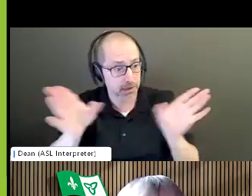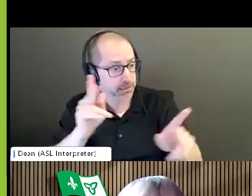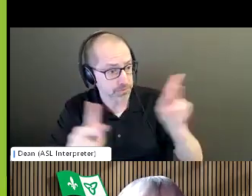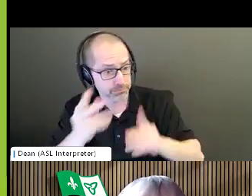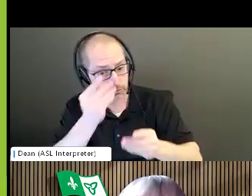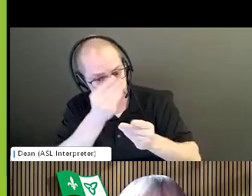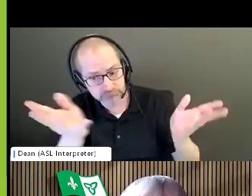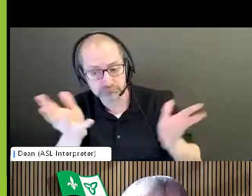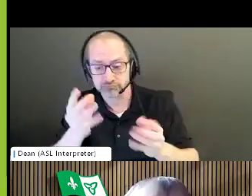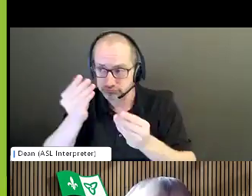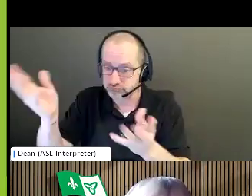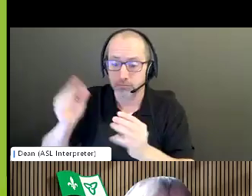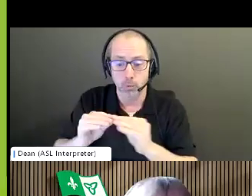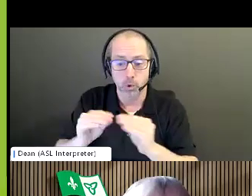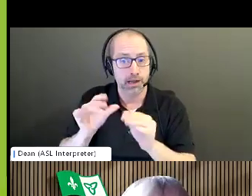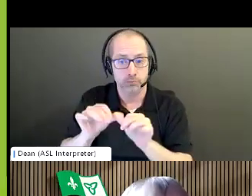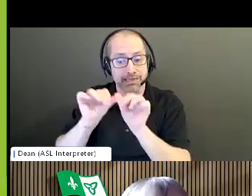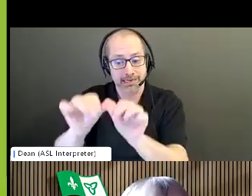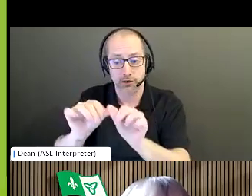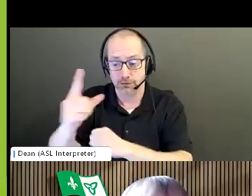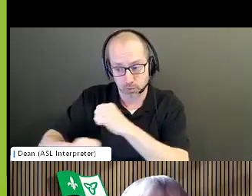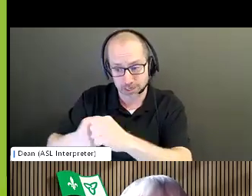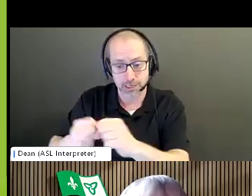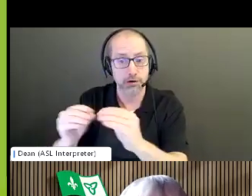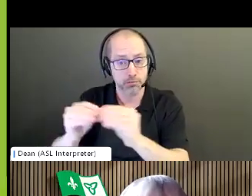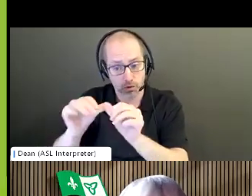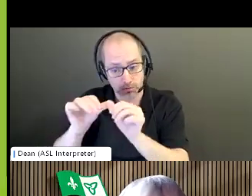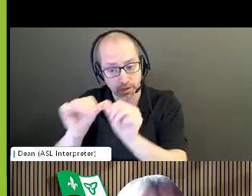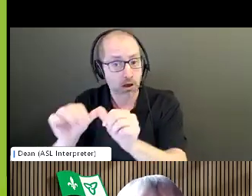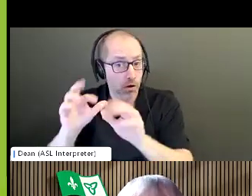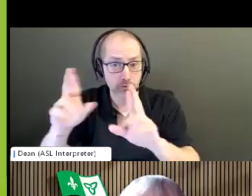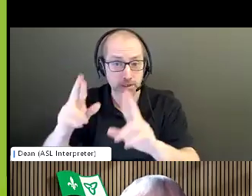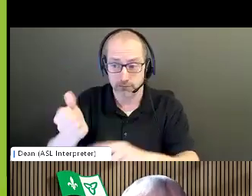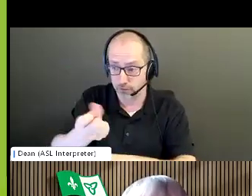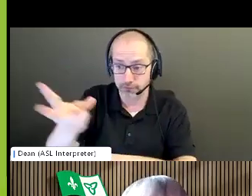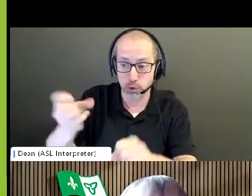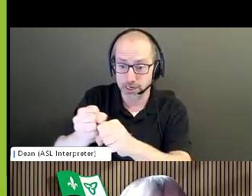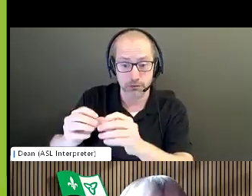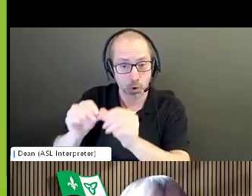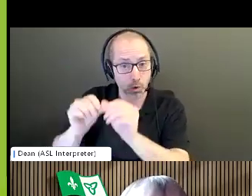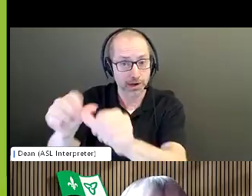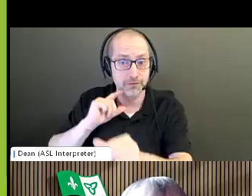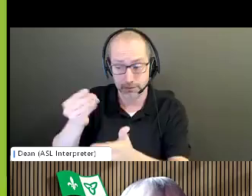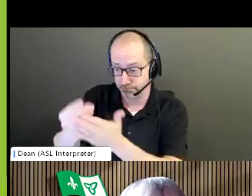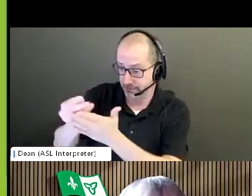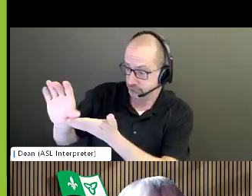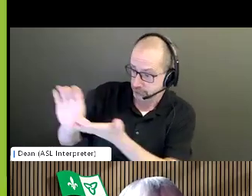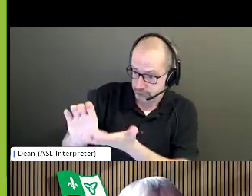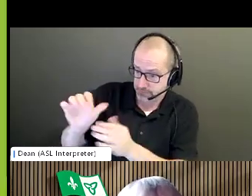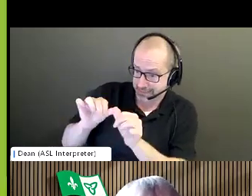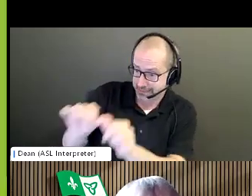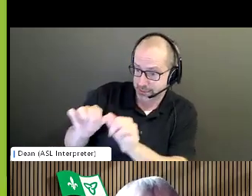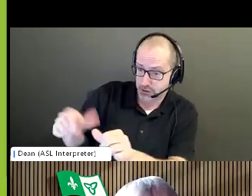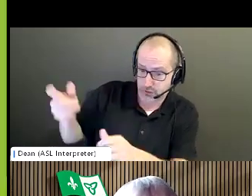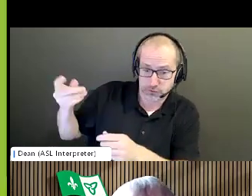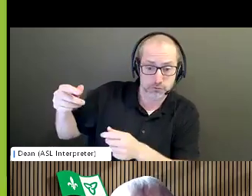do this in the next year, and I hope in the next few years, as long as the funding continues. Our